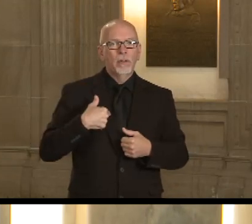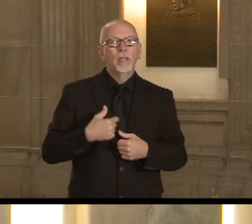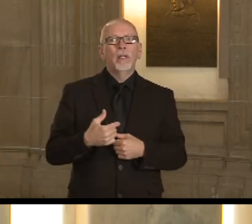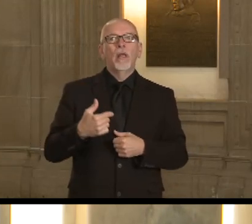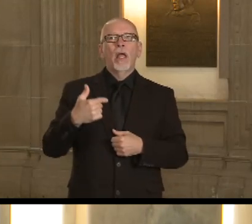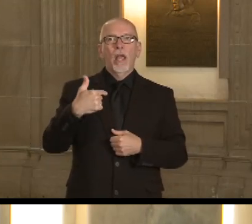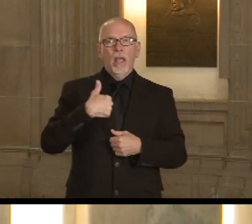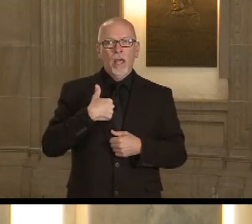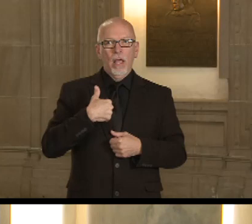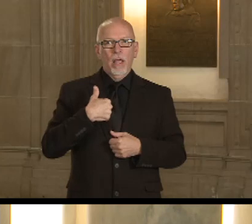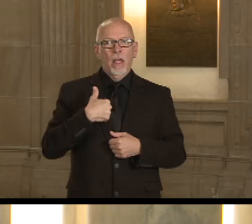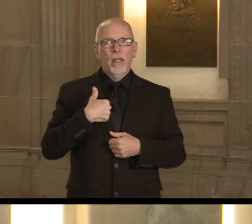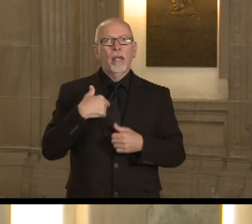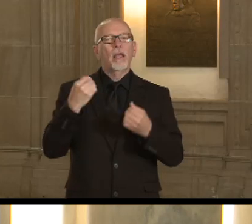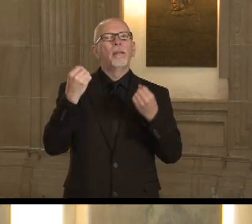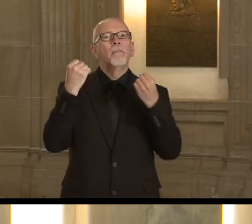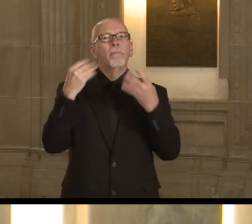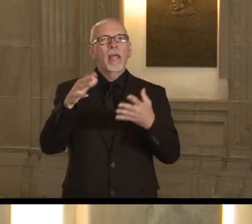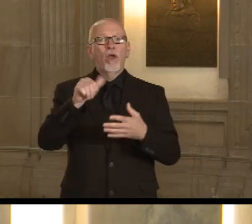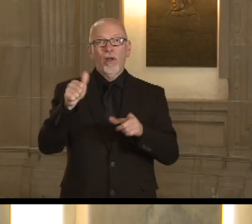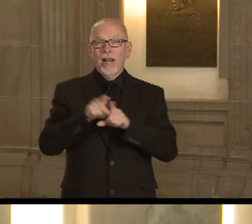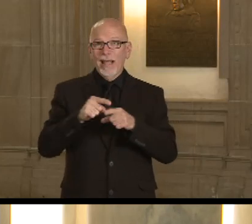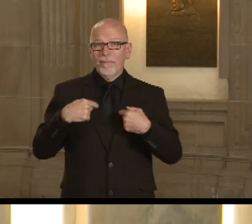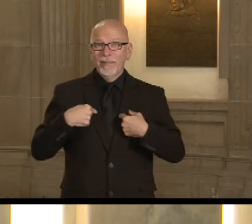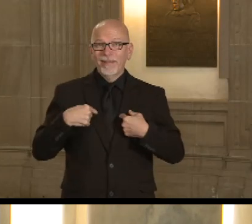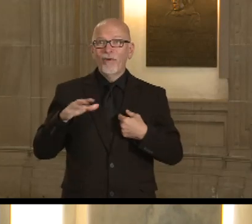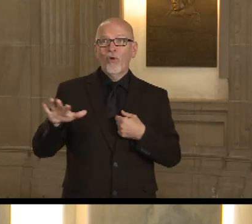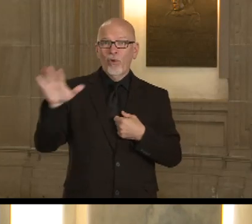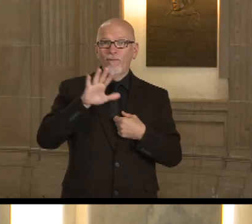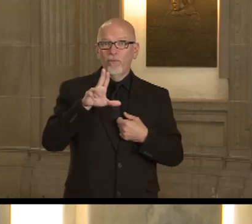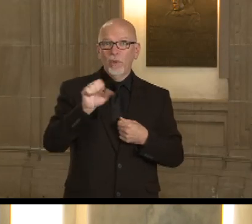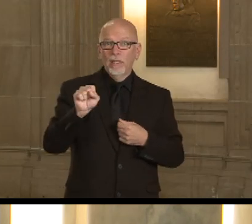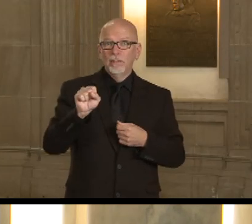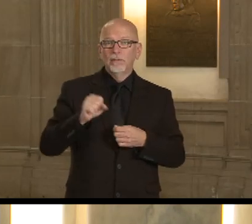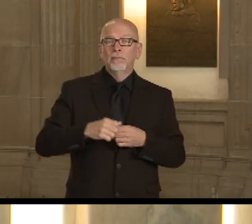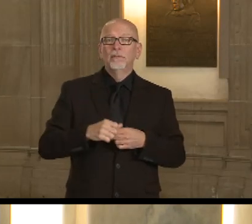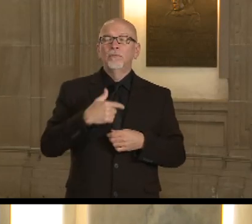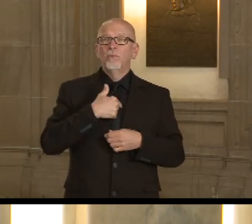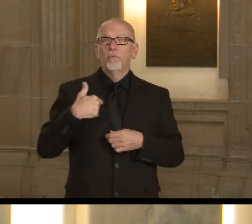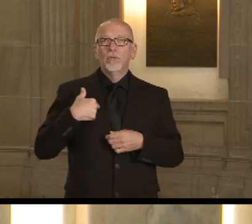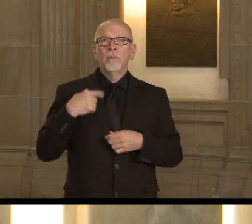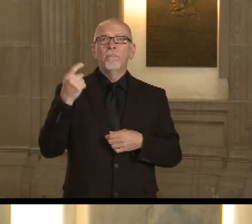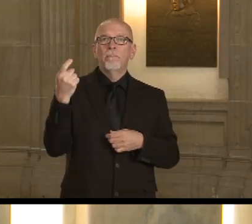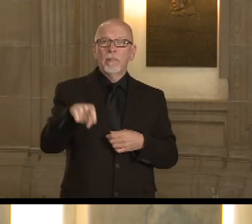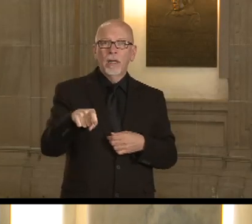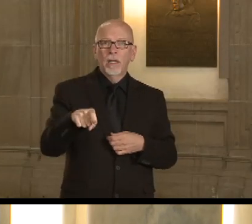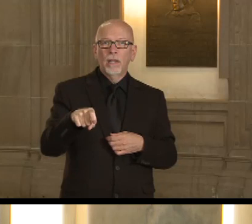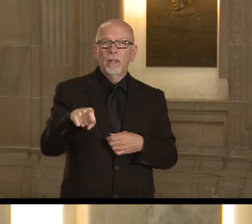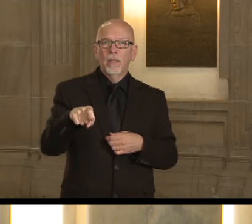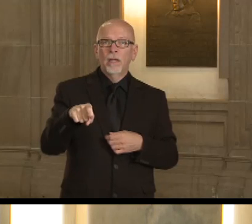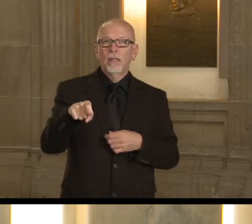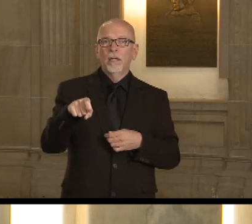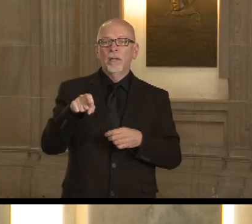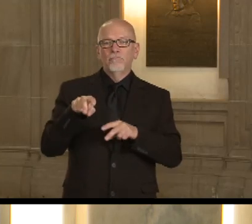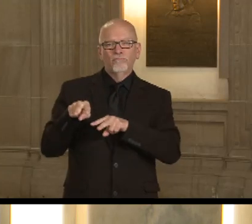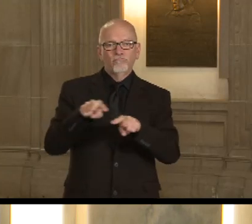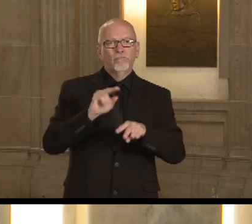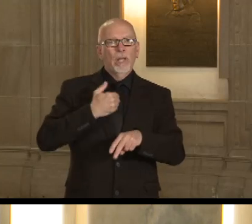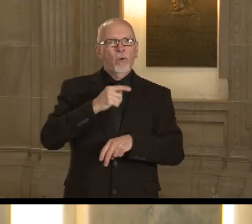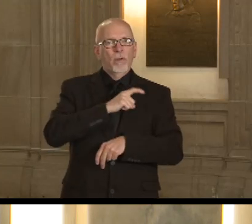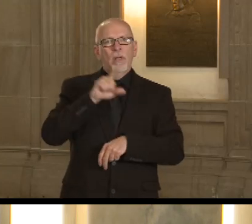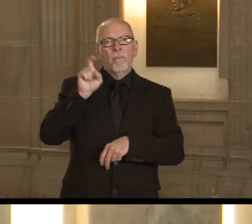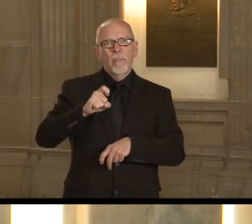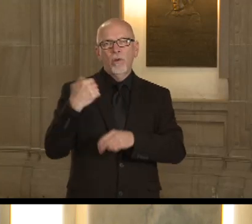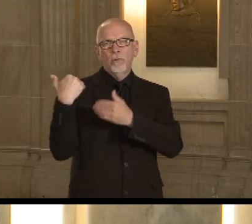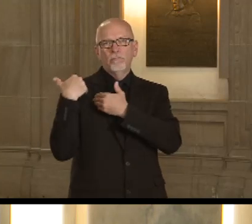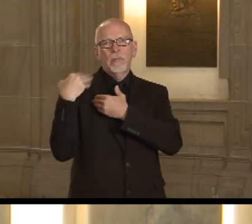I, and so many others like me around our great nation, must hold our officers accountable, and